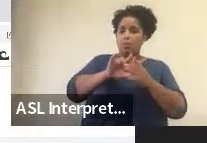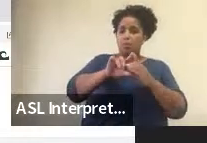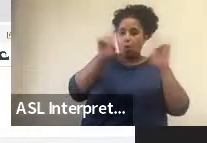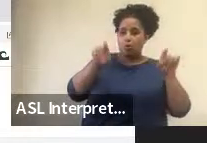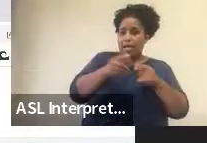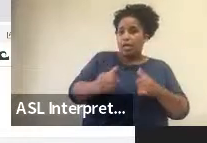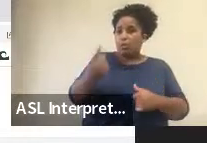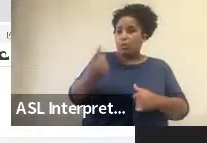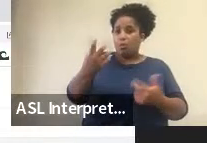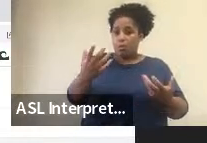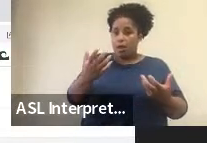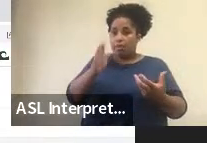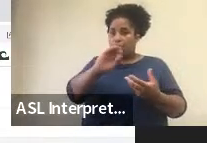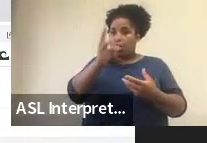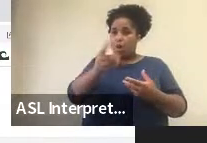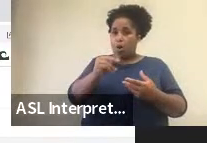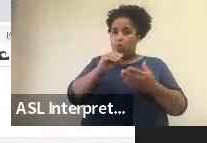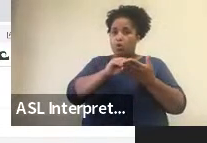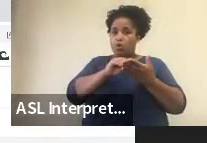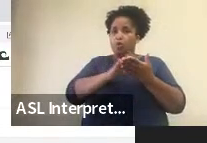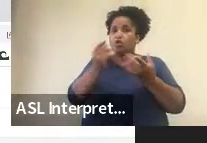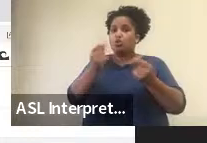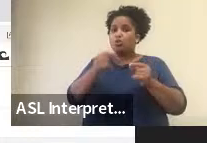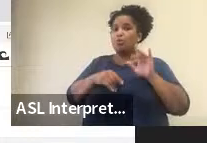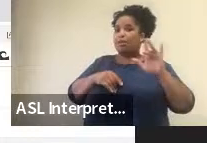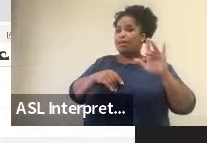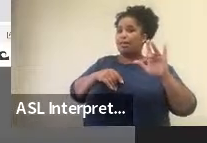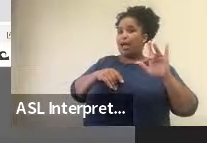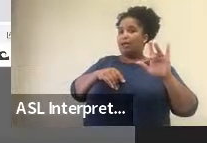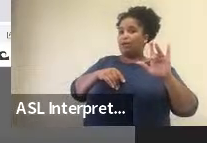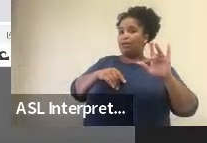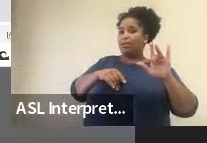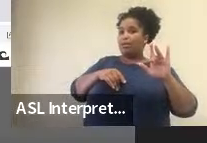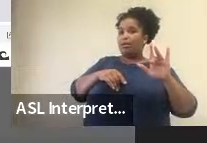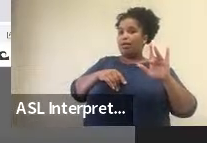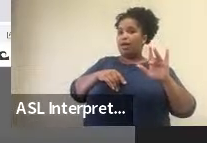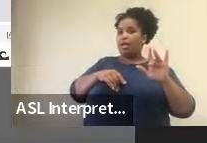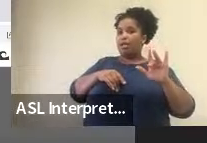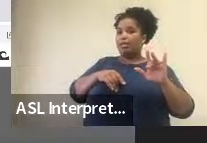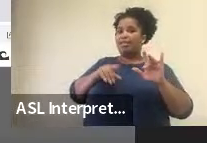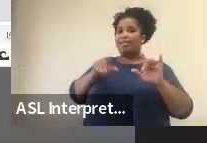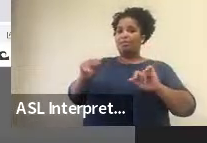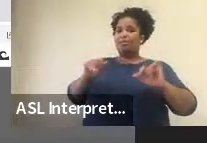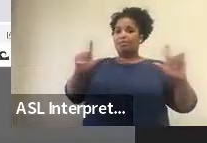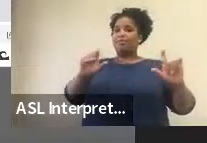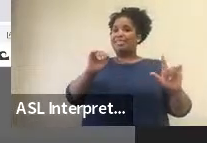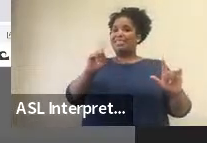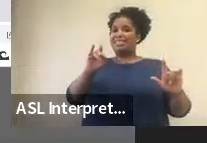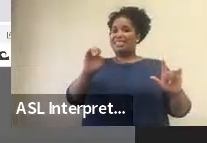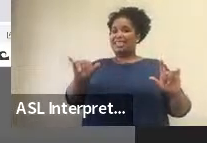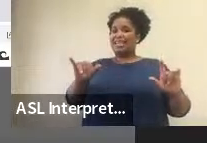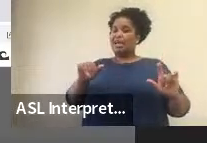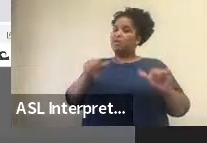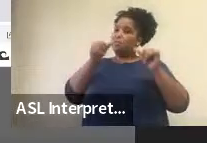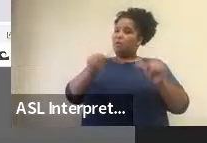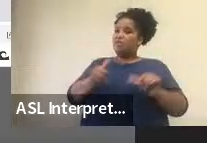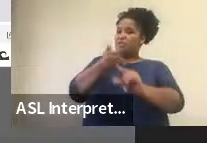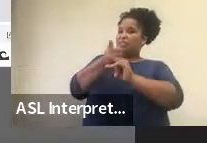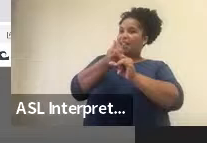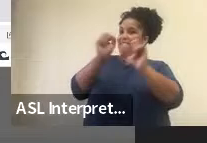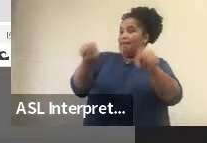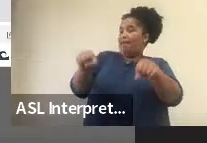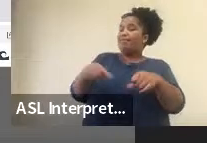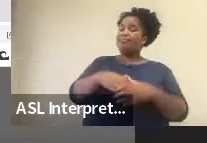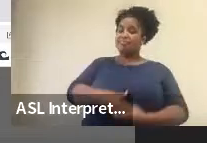would like to do their own notes, you can grab this little icon here, and then a little sticky note, you can post that yourself.